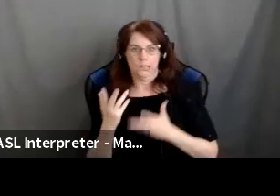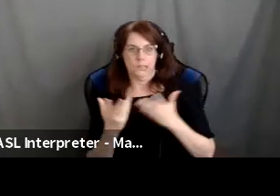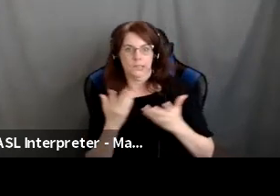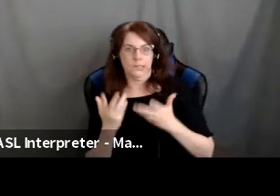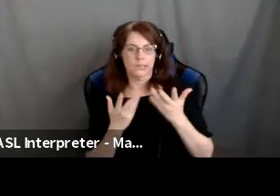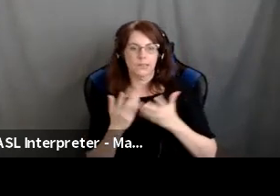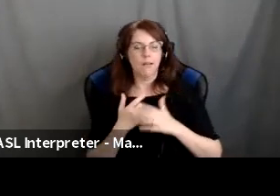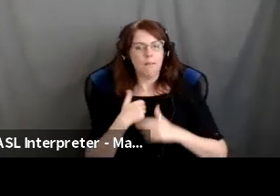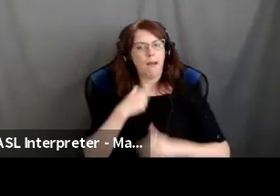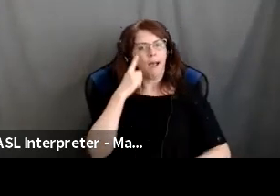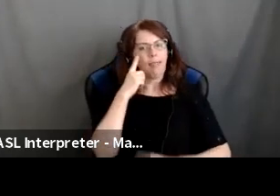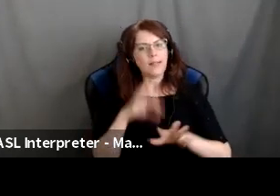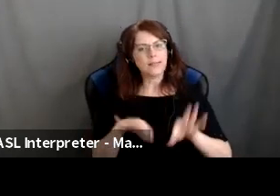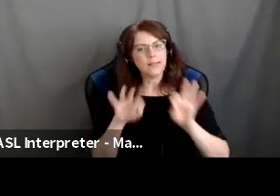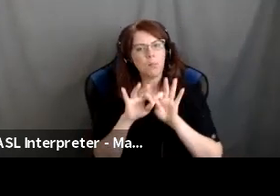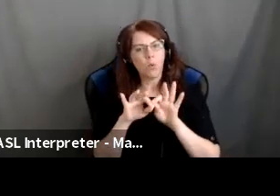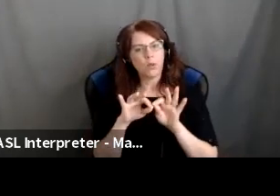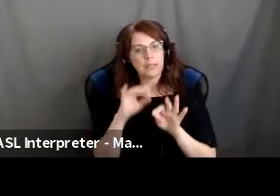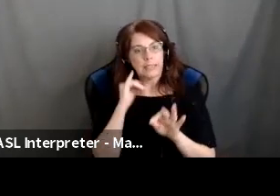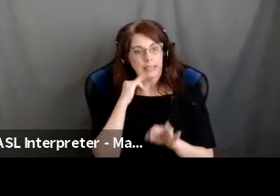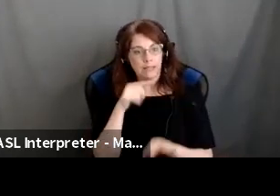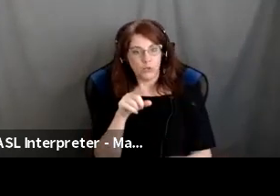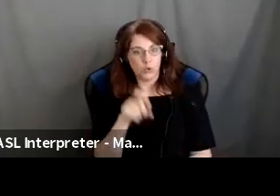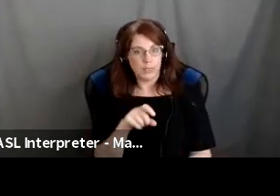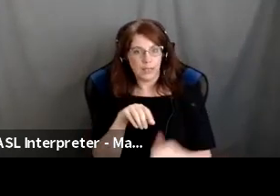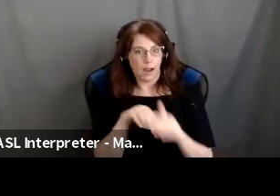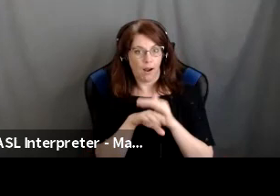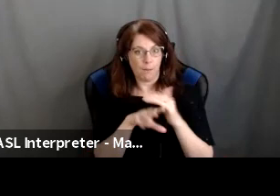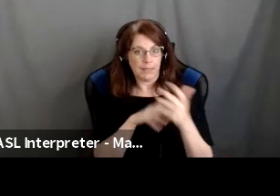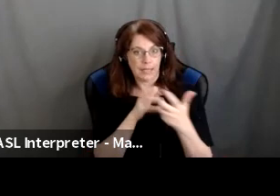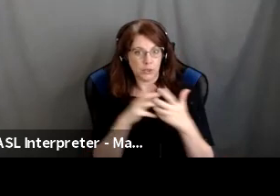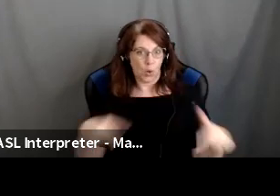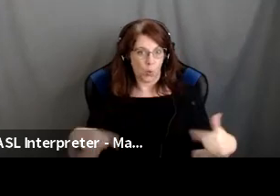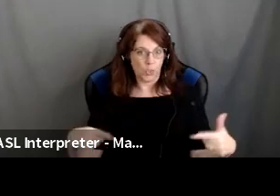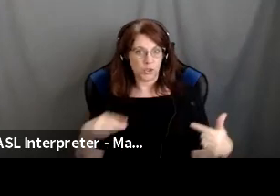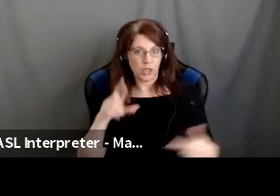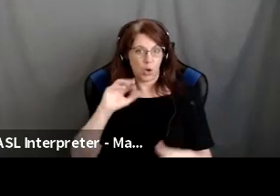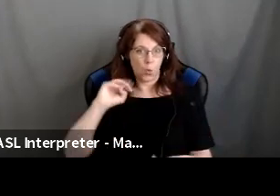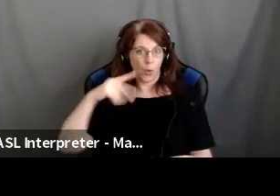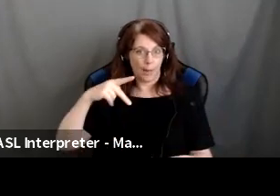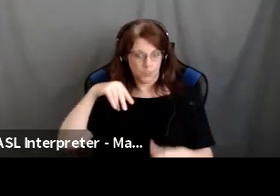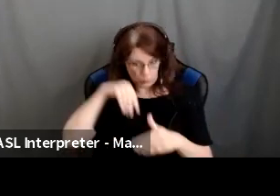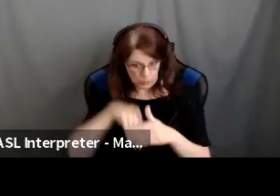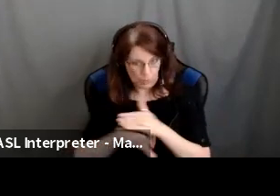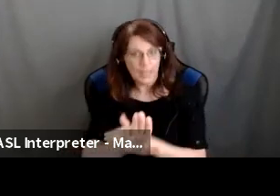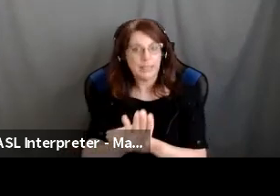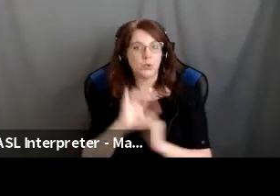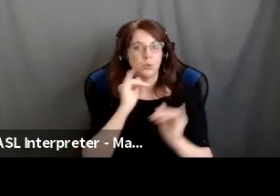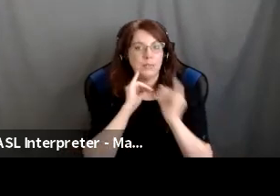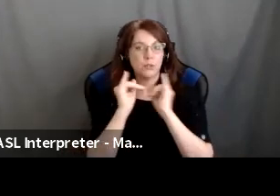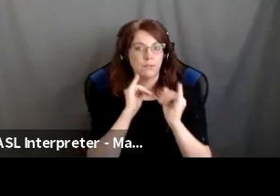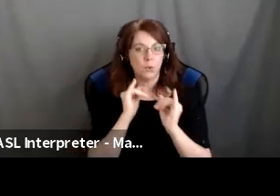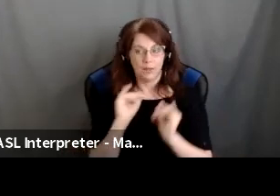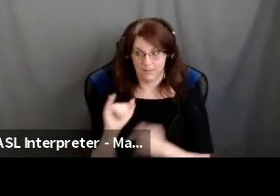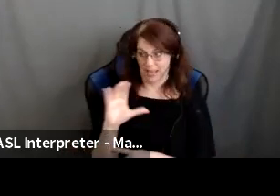But I think it is important, like if you're even going to need an accommodation, like a wheelchair ramp to get an interview, that if that